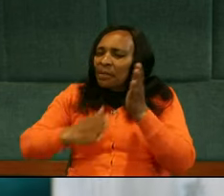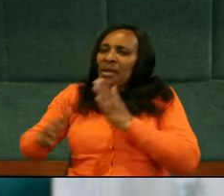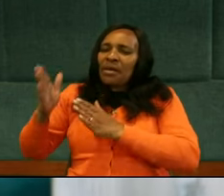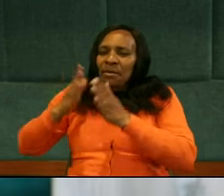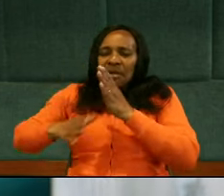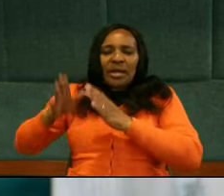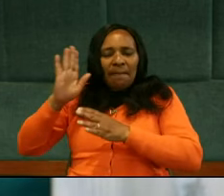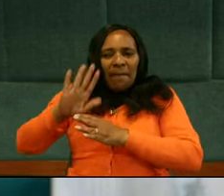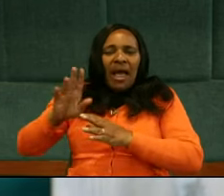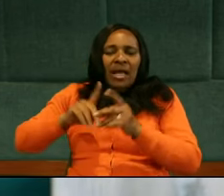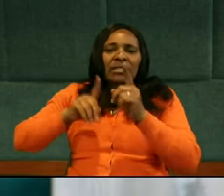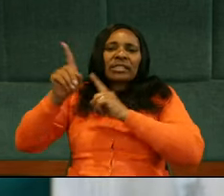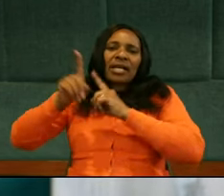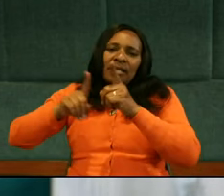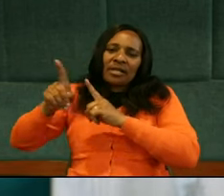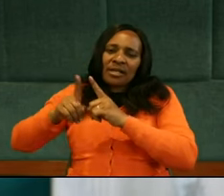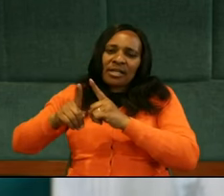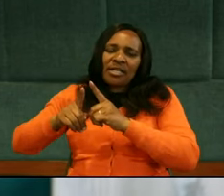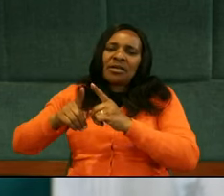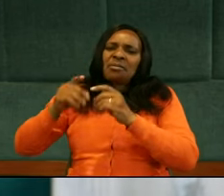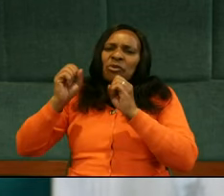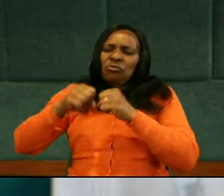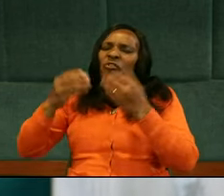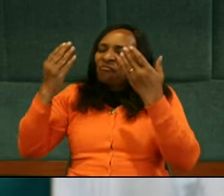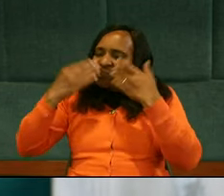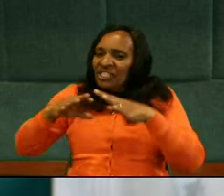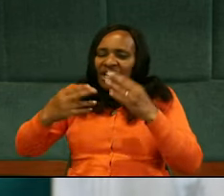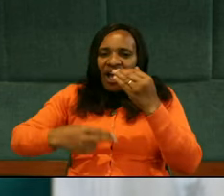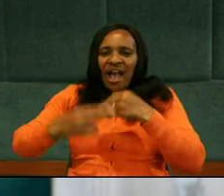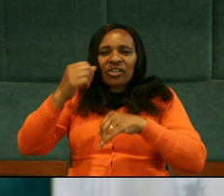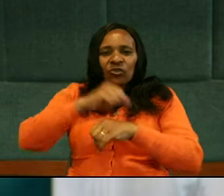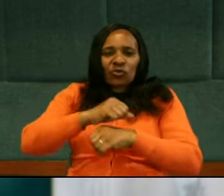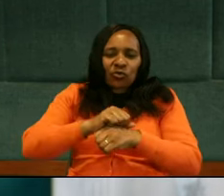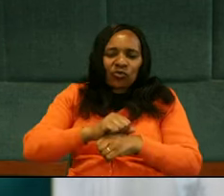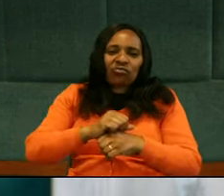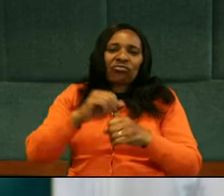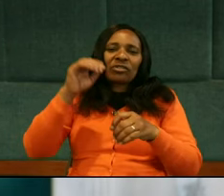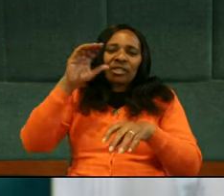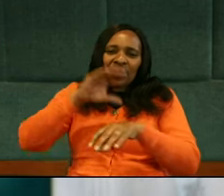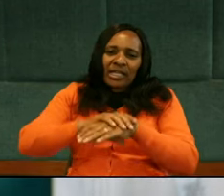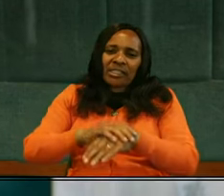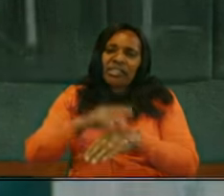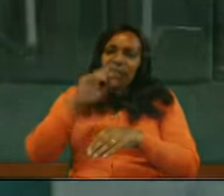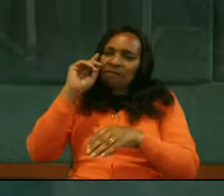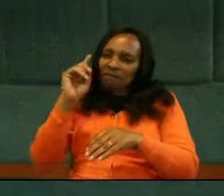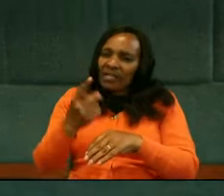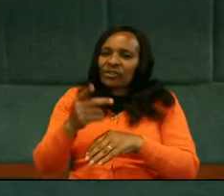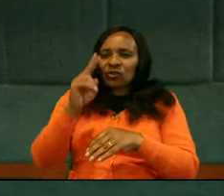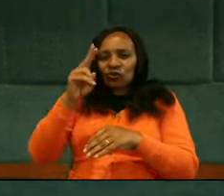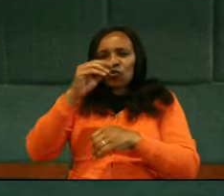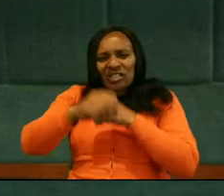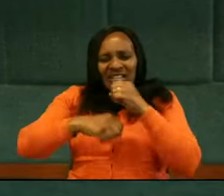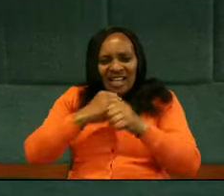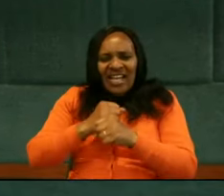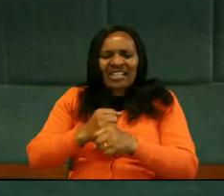destiny, going to college for 4 years, finishing high school, getting your first 2 years experience. We spend years just reaching a goal,